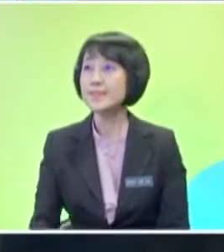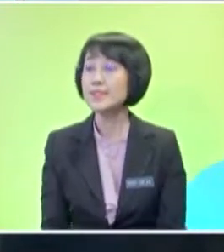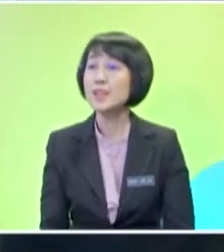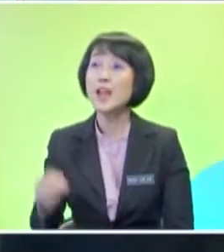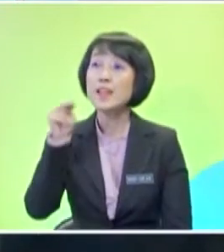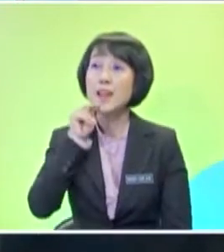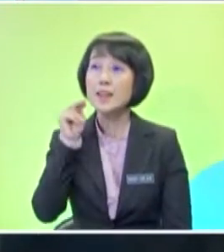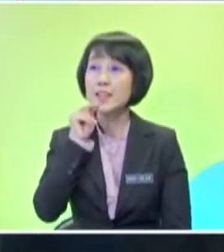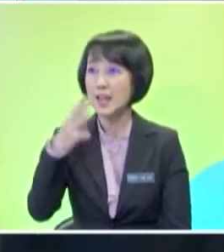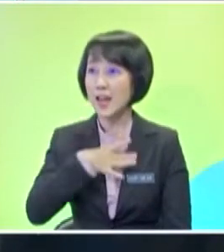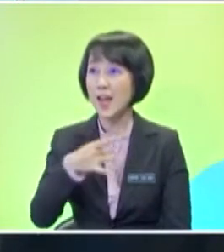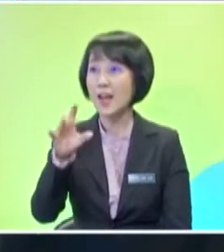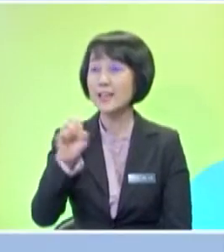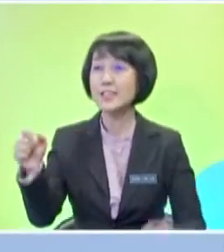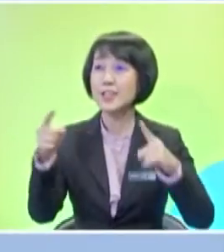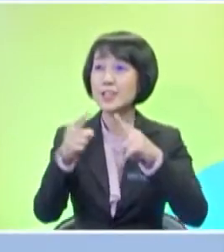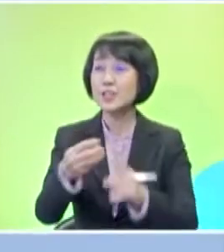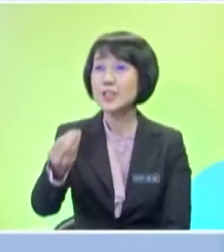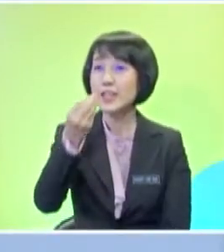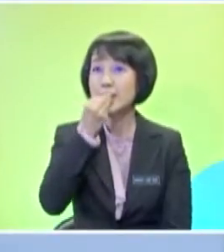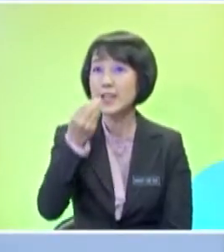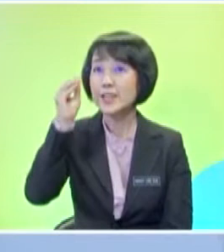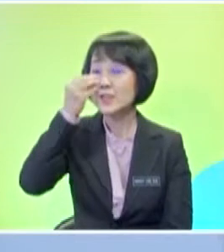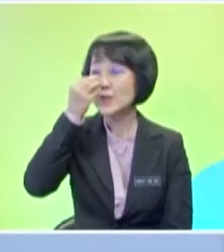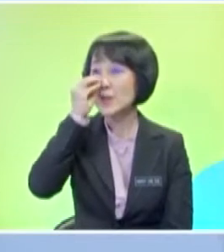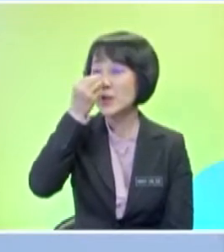Nani likes to eat